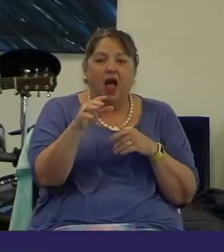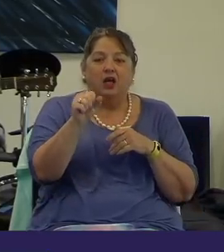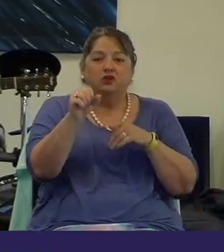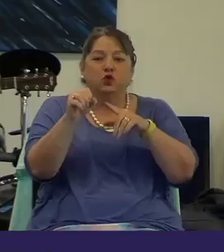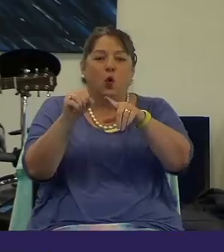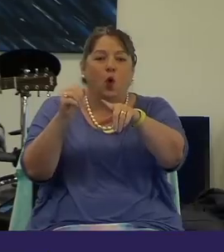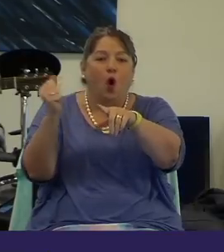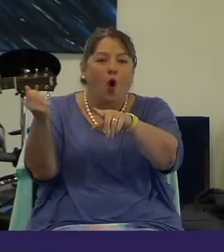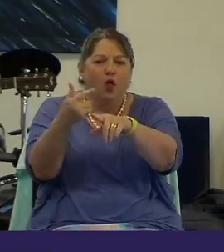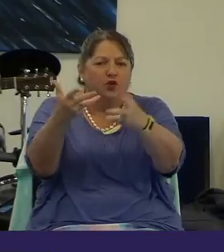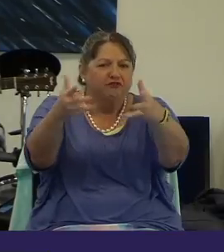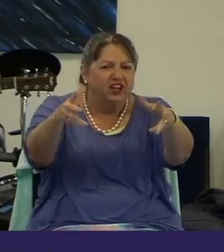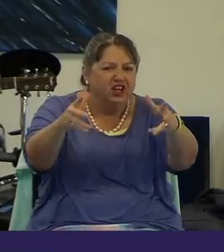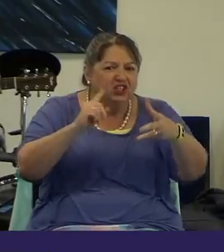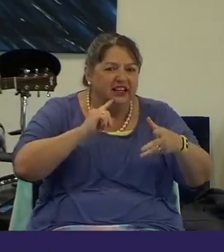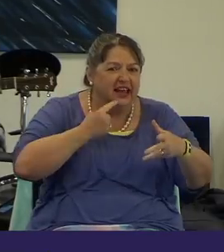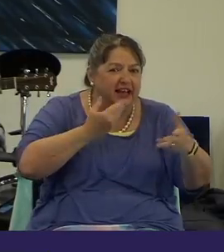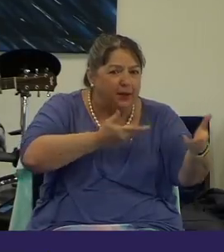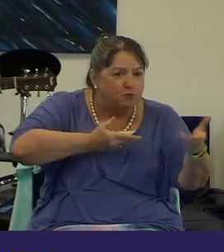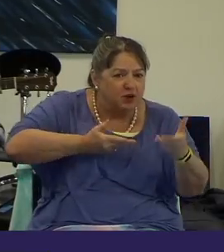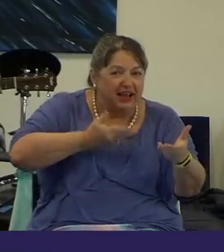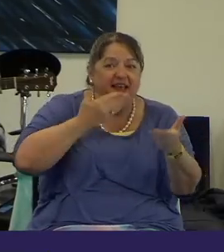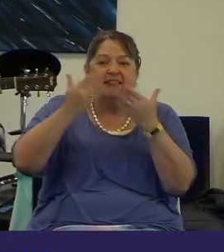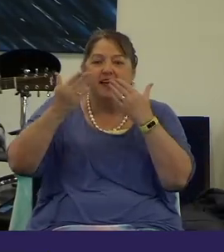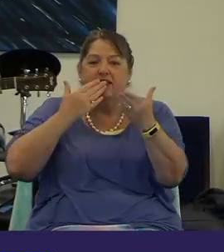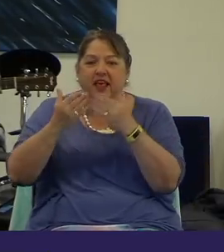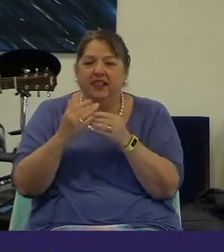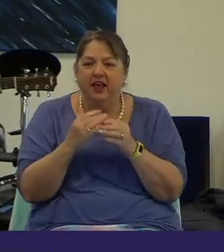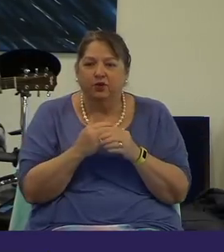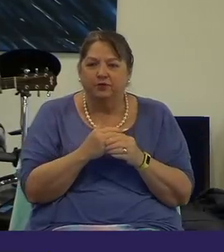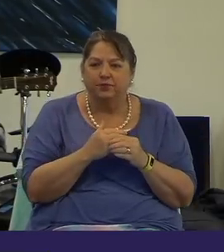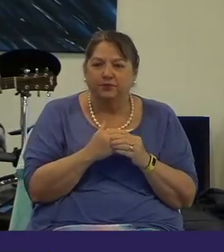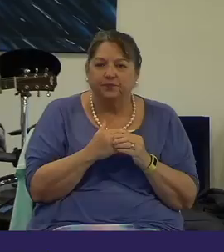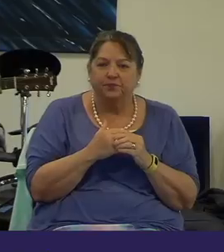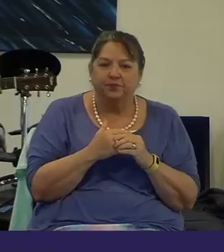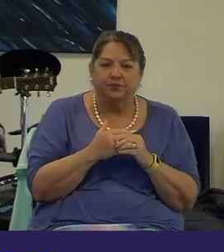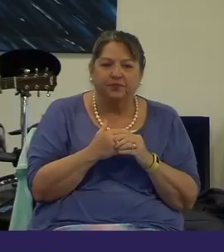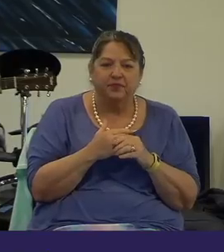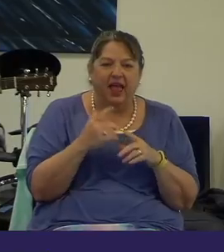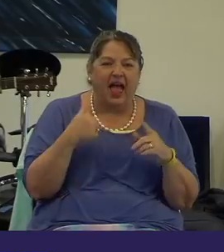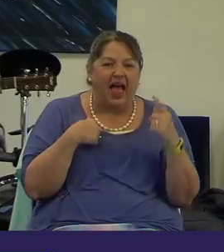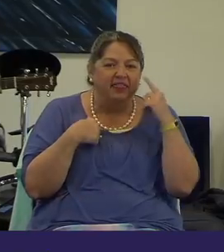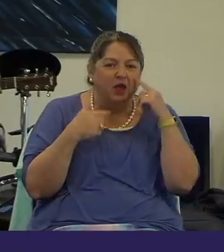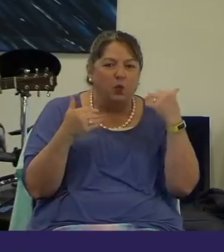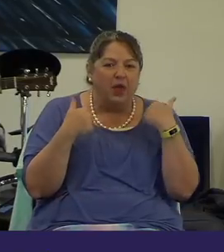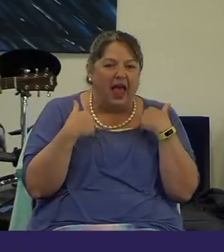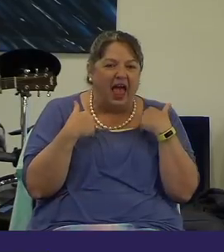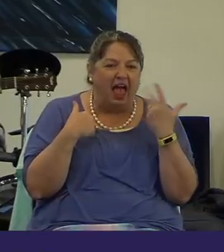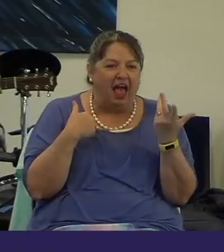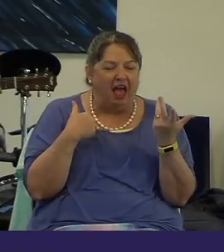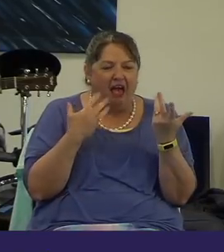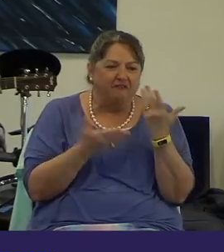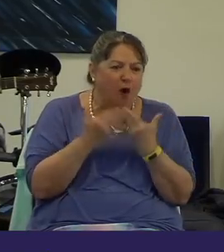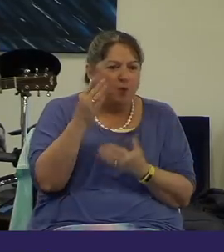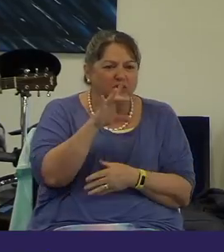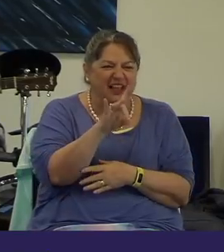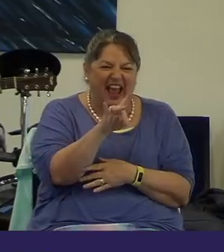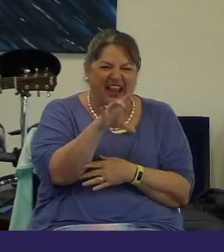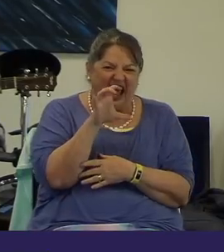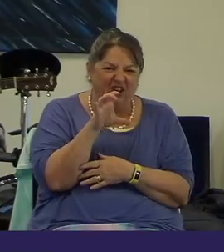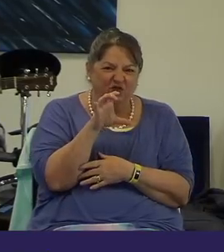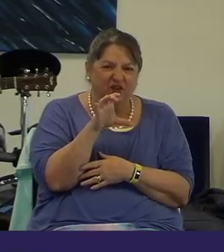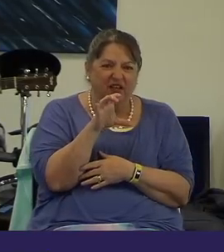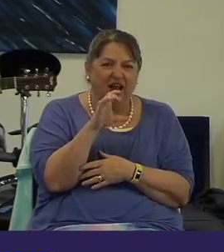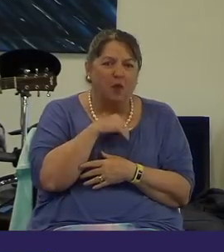candy and prizes and filled eggs for me. I think we're close to 800, and I was going for around